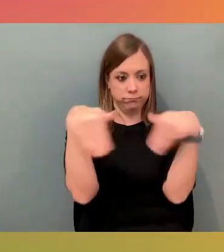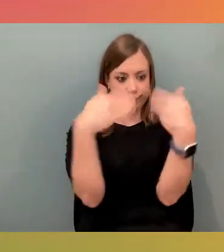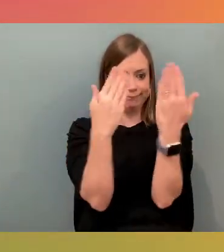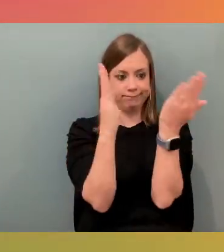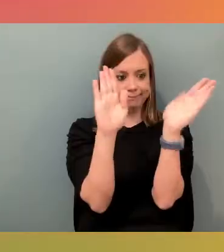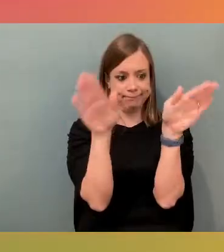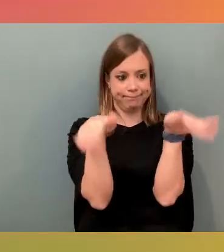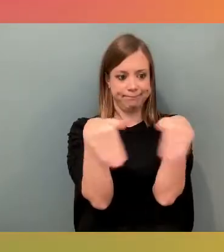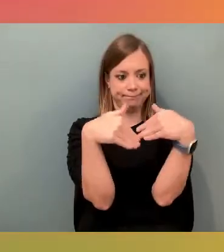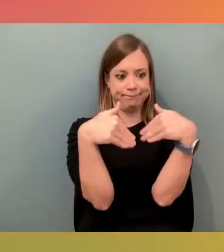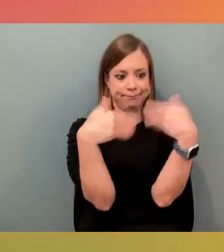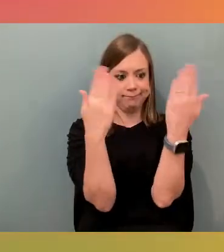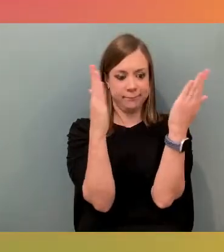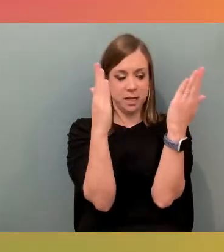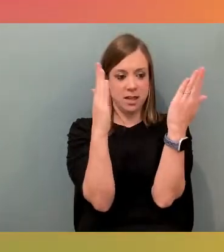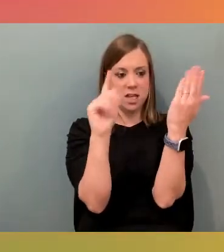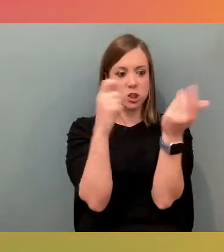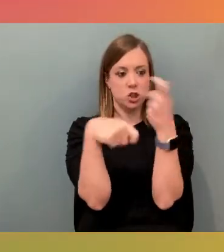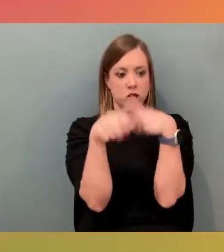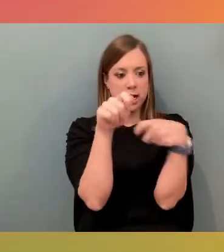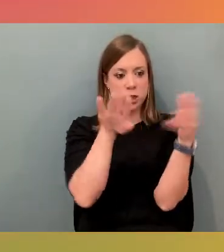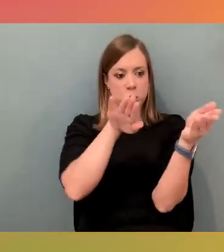And then circling the other way.